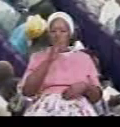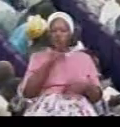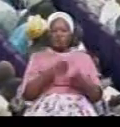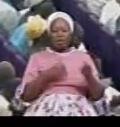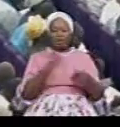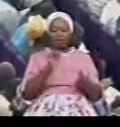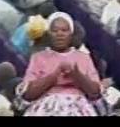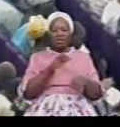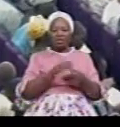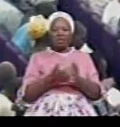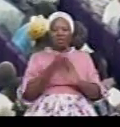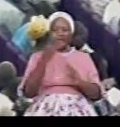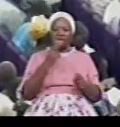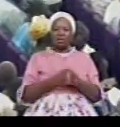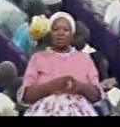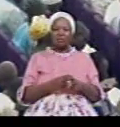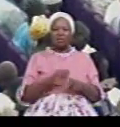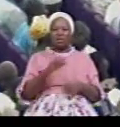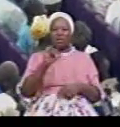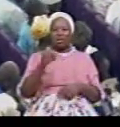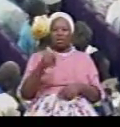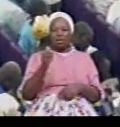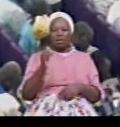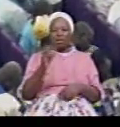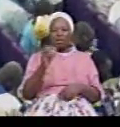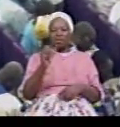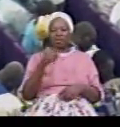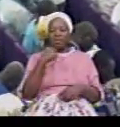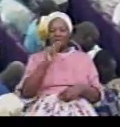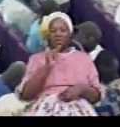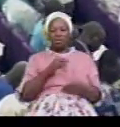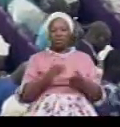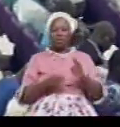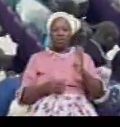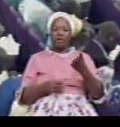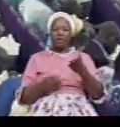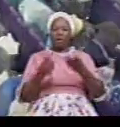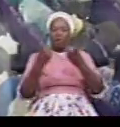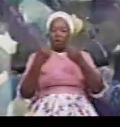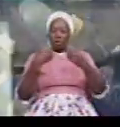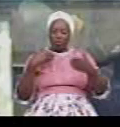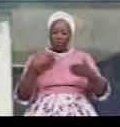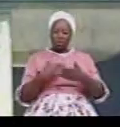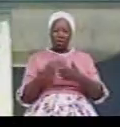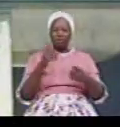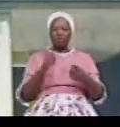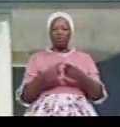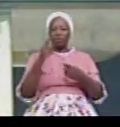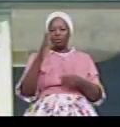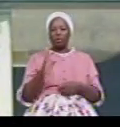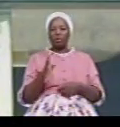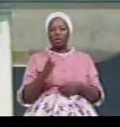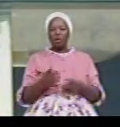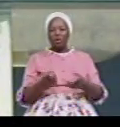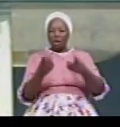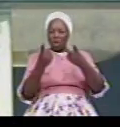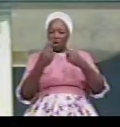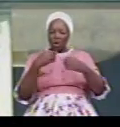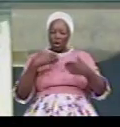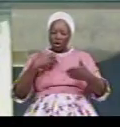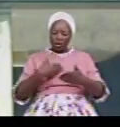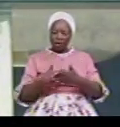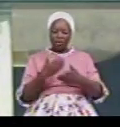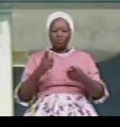James tells us, number 4, draw near to God. Draw near